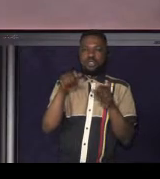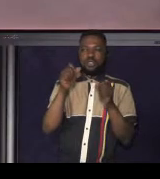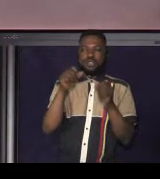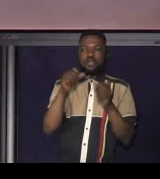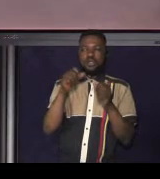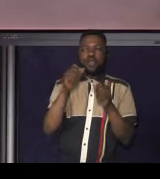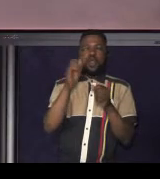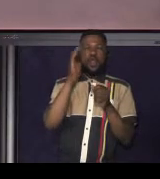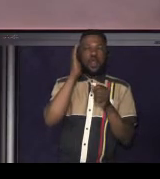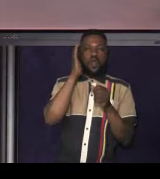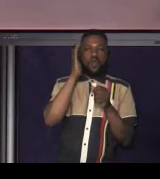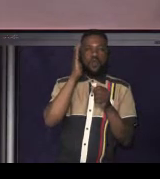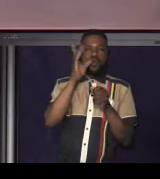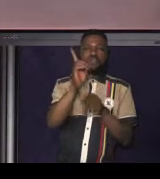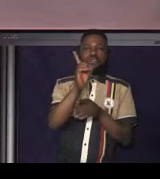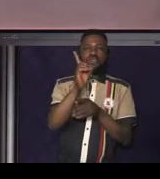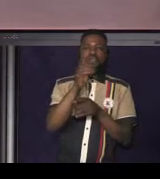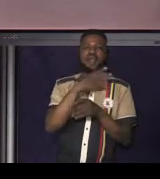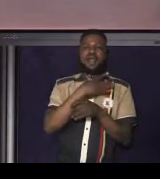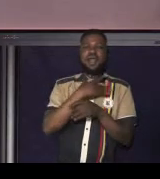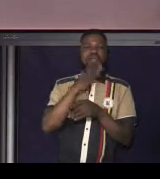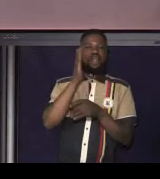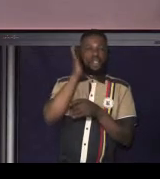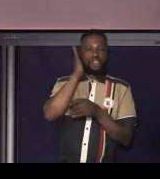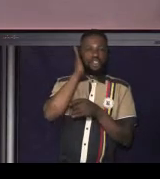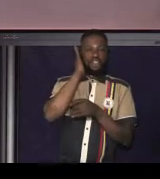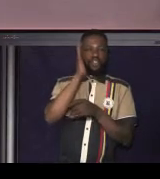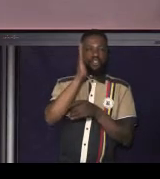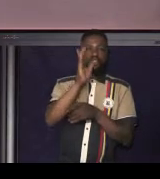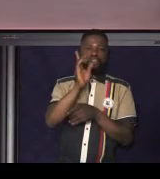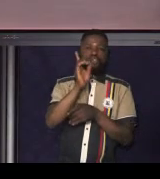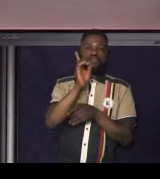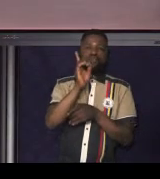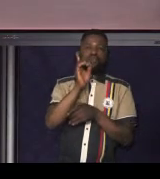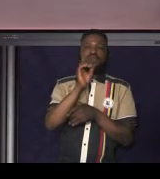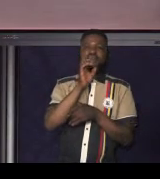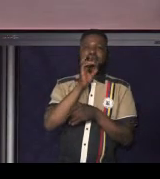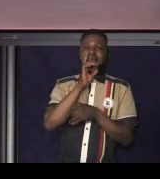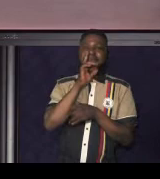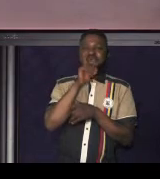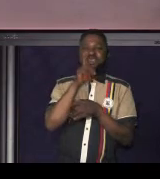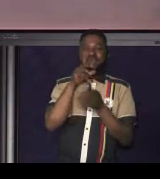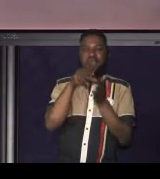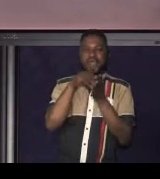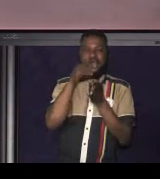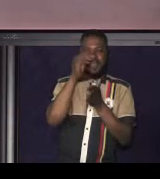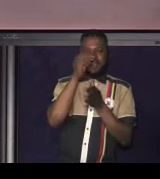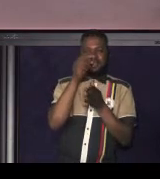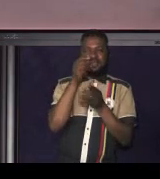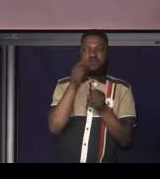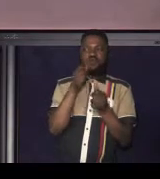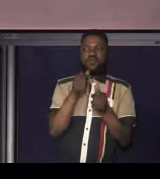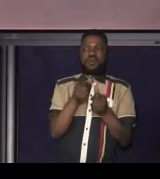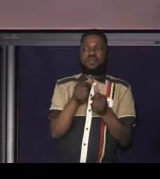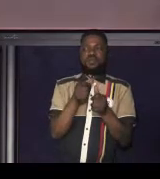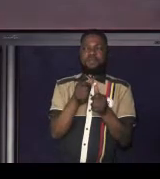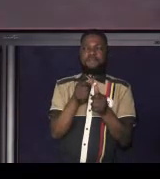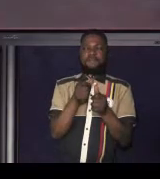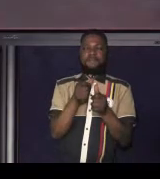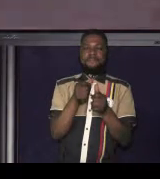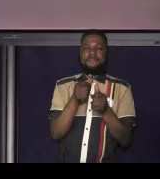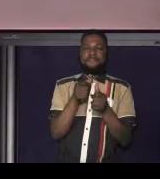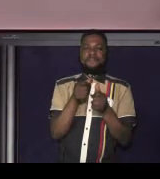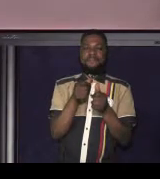could, would, and should. Are you learning? Well done.